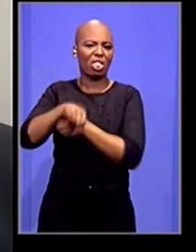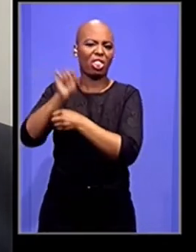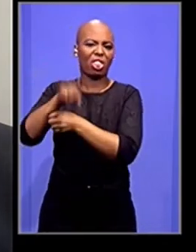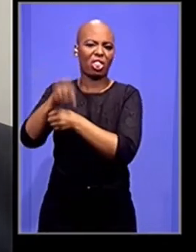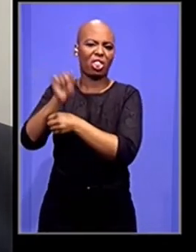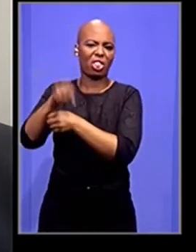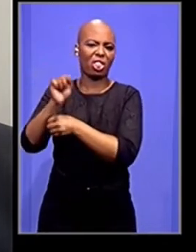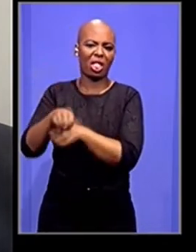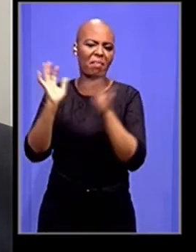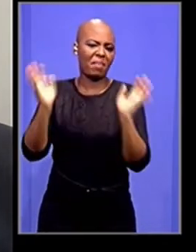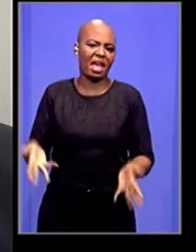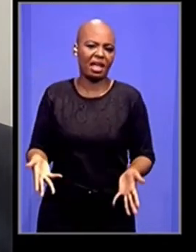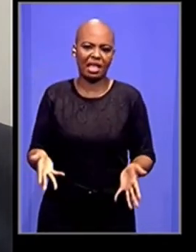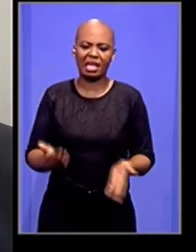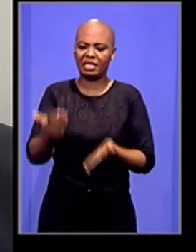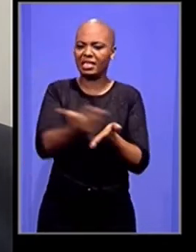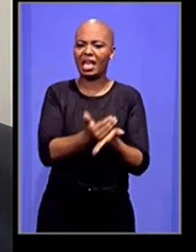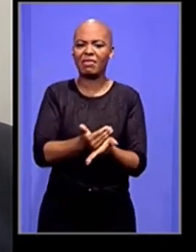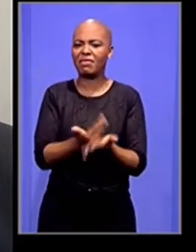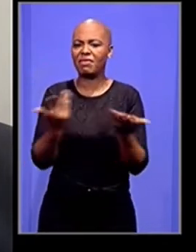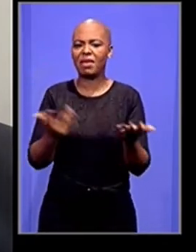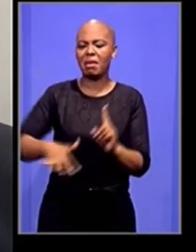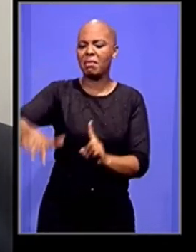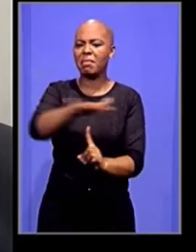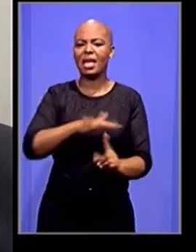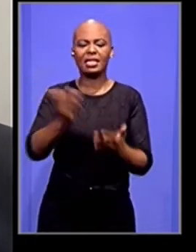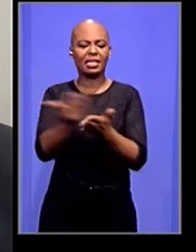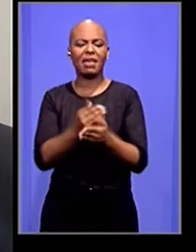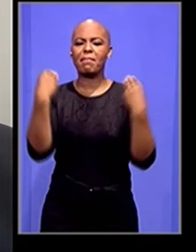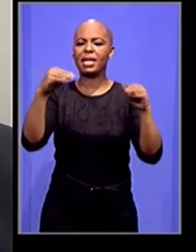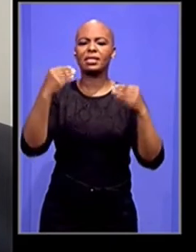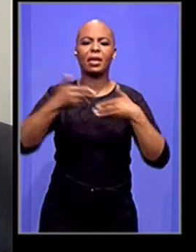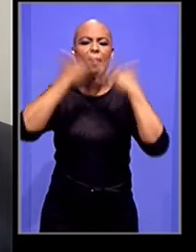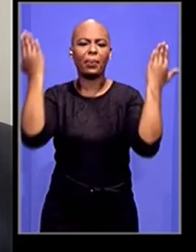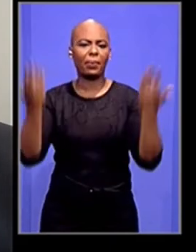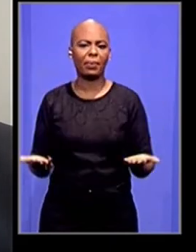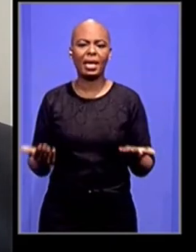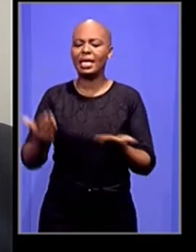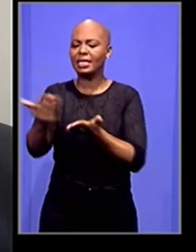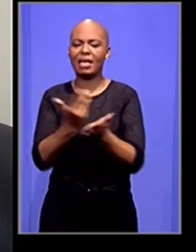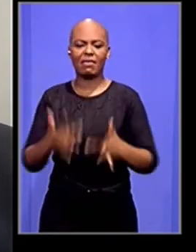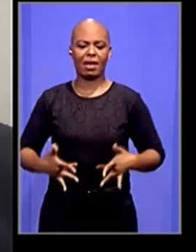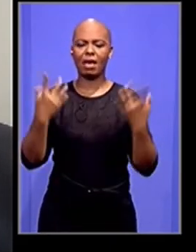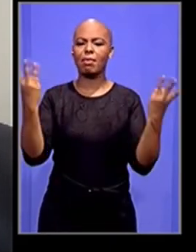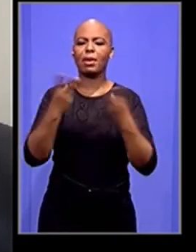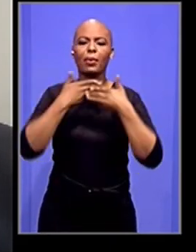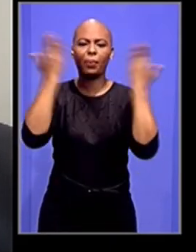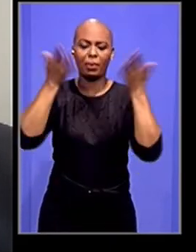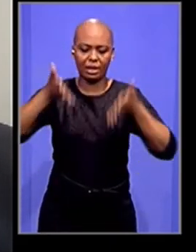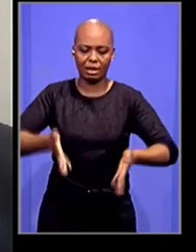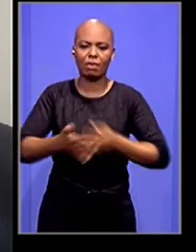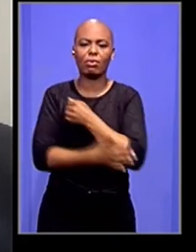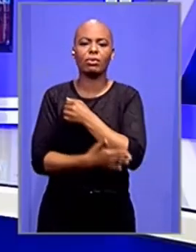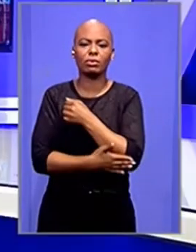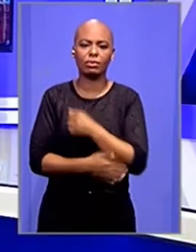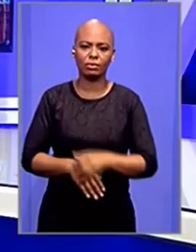also tells us about how the situation was responded to, which gives us worries as a party that we might